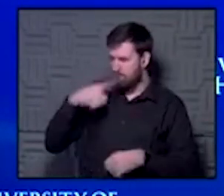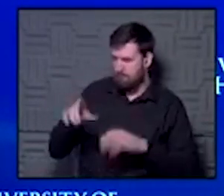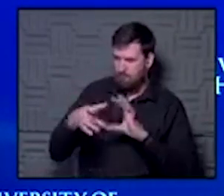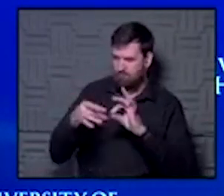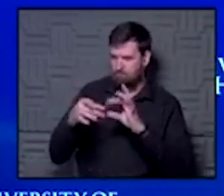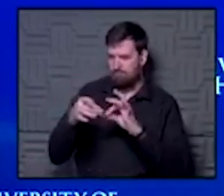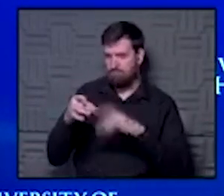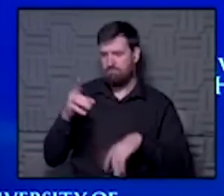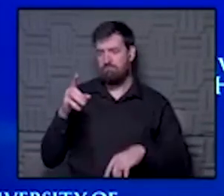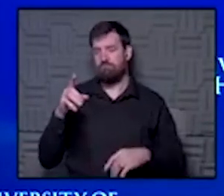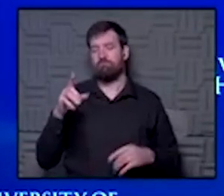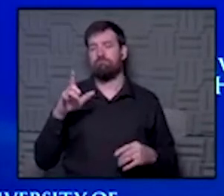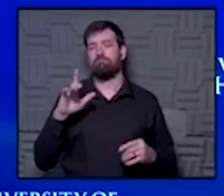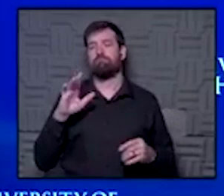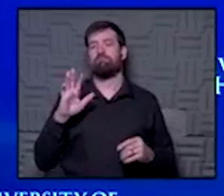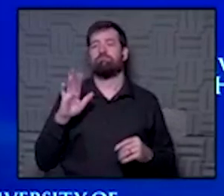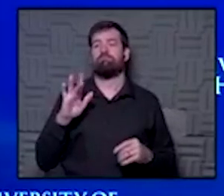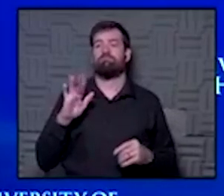to